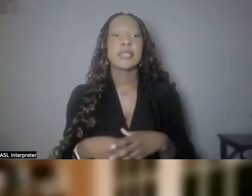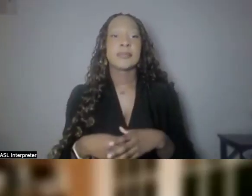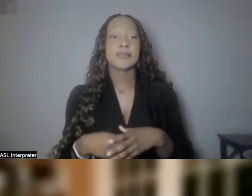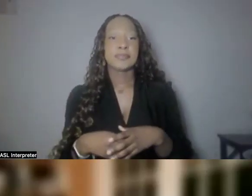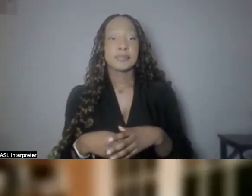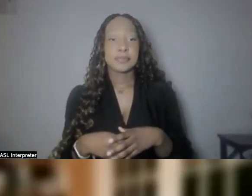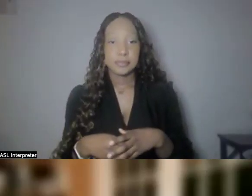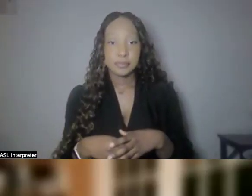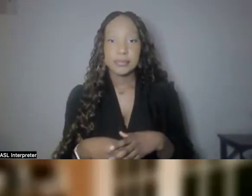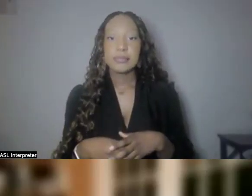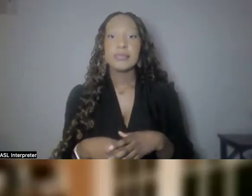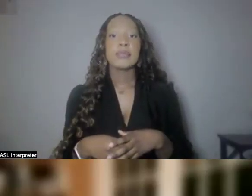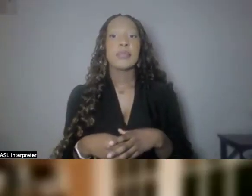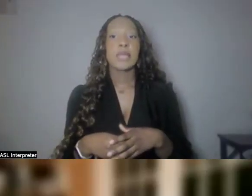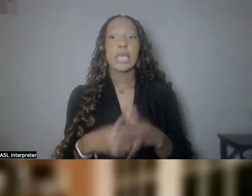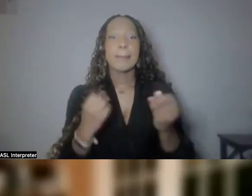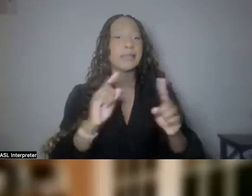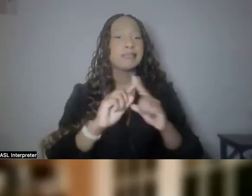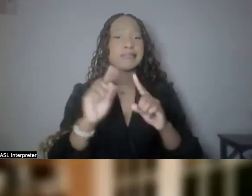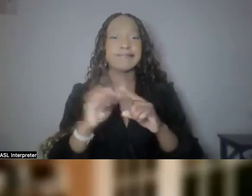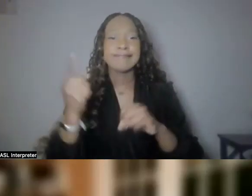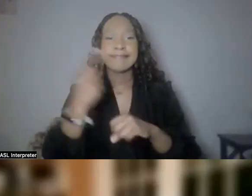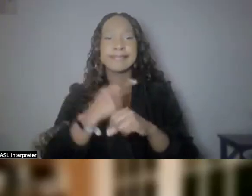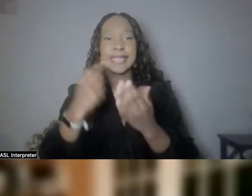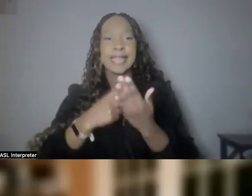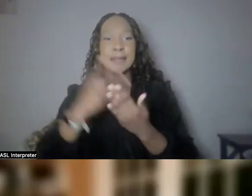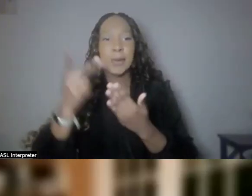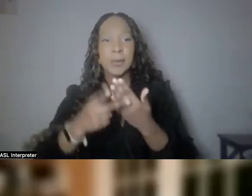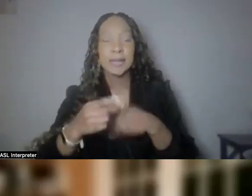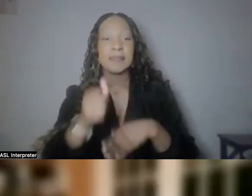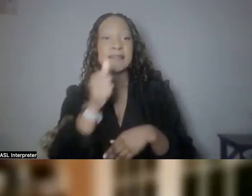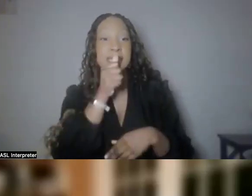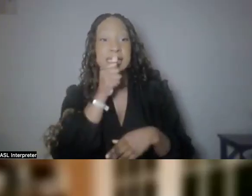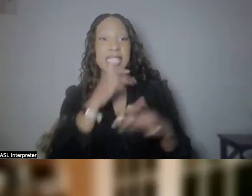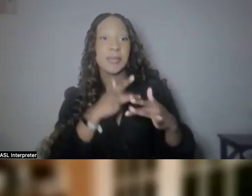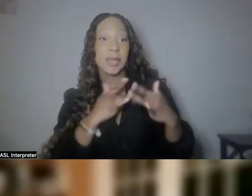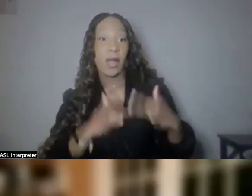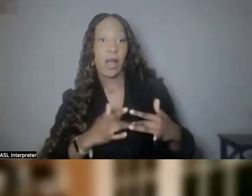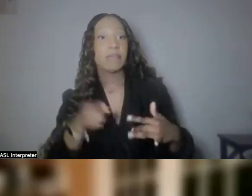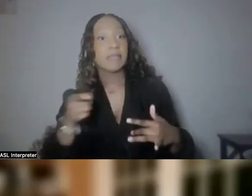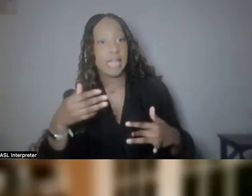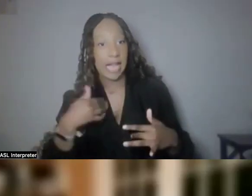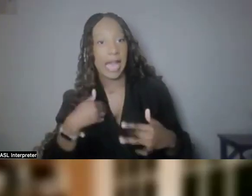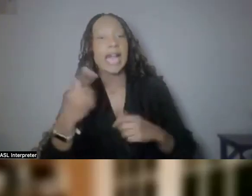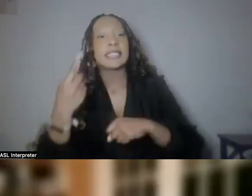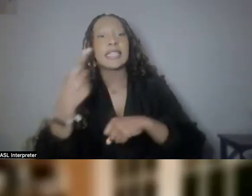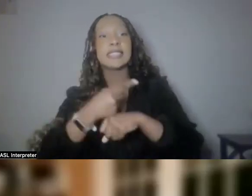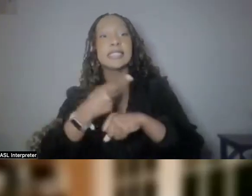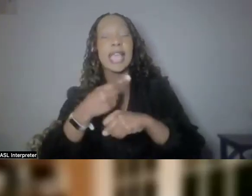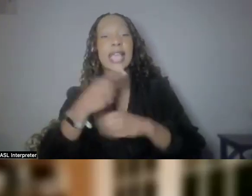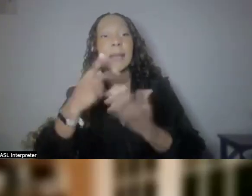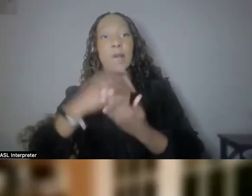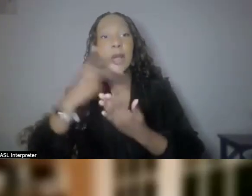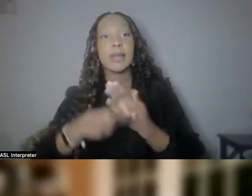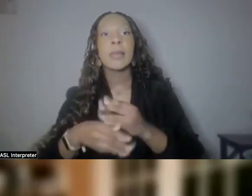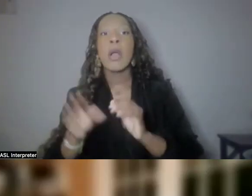Hermano with a day program. And Sacred Heart was doing a little bit of a day program. There was an organization